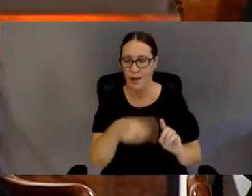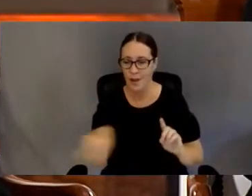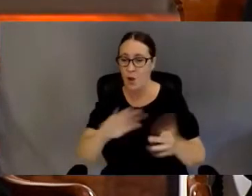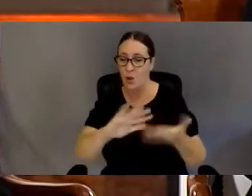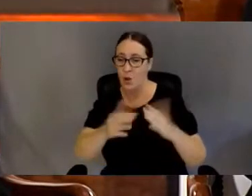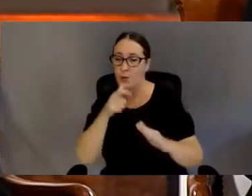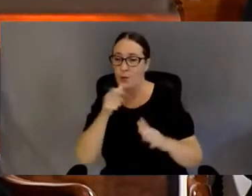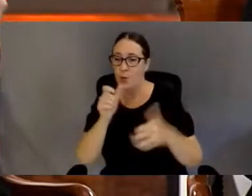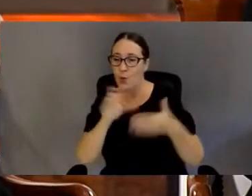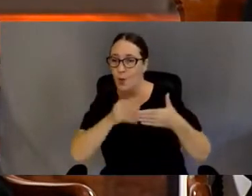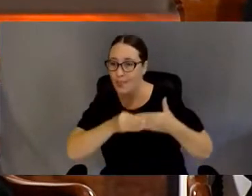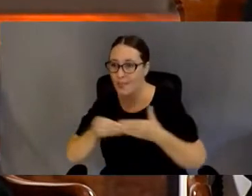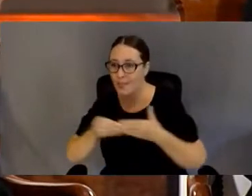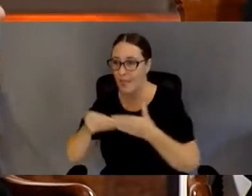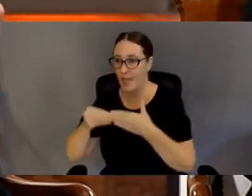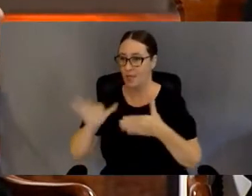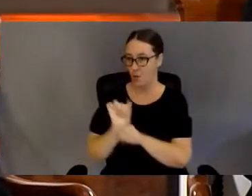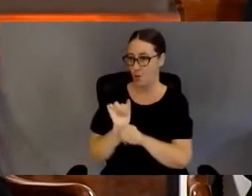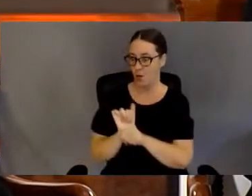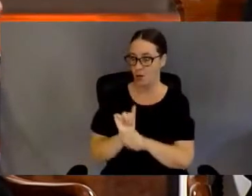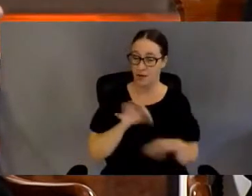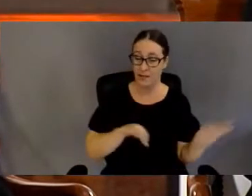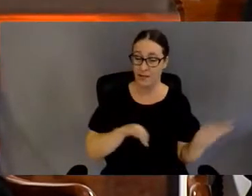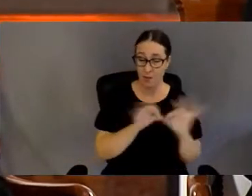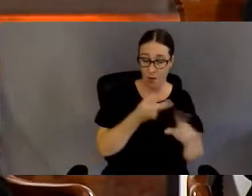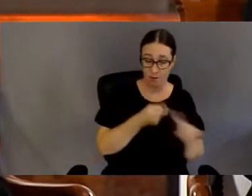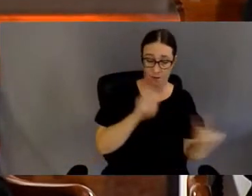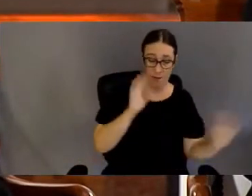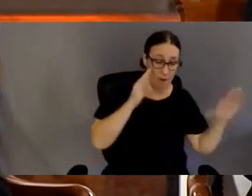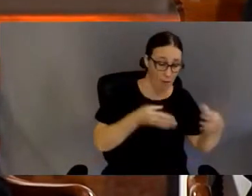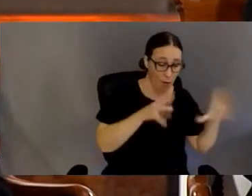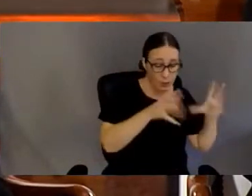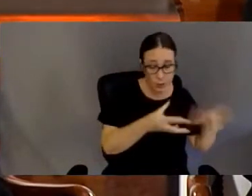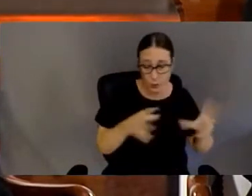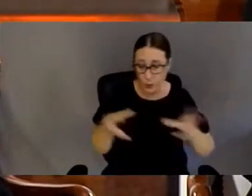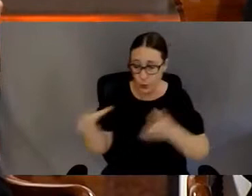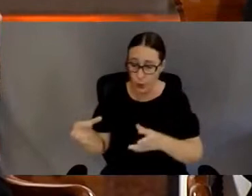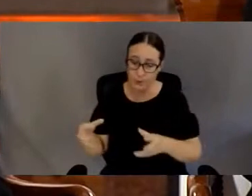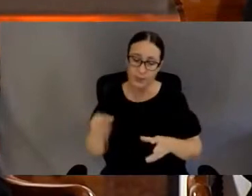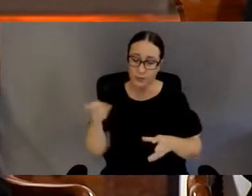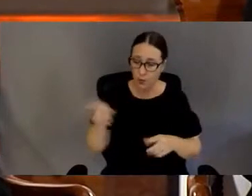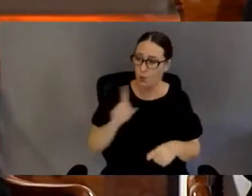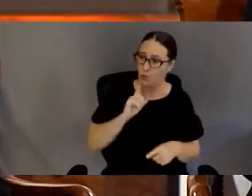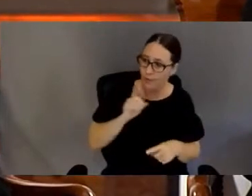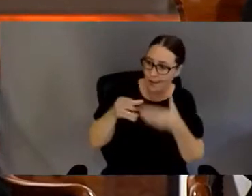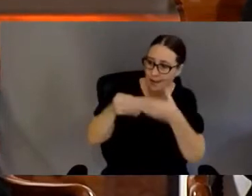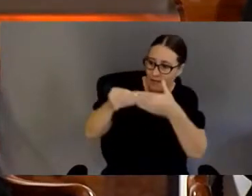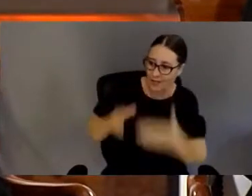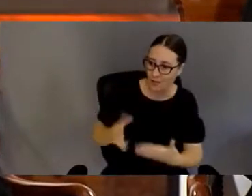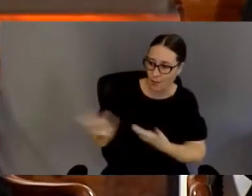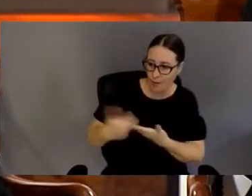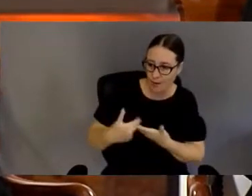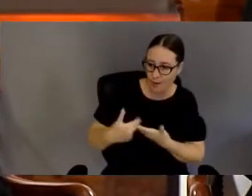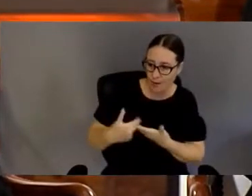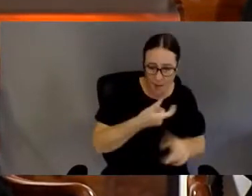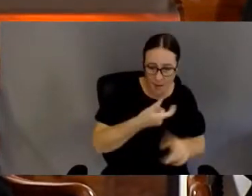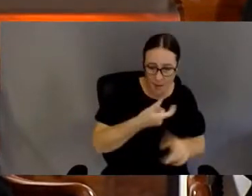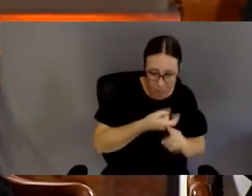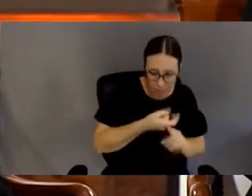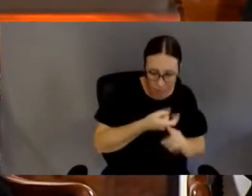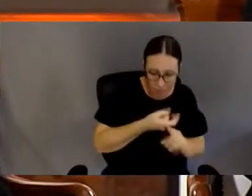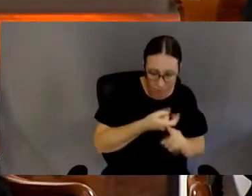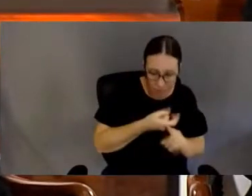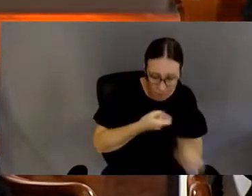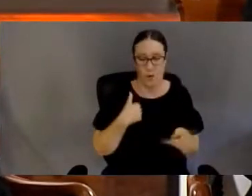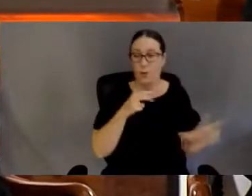important to go from a focus group here or there to real leadership and participation from the places that we're investing in.